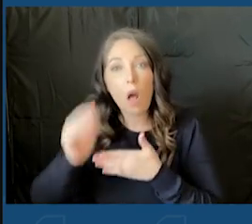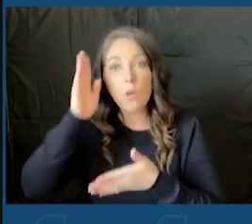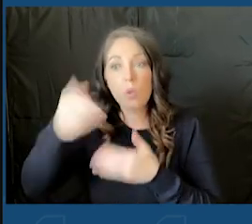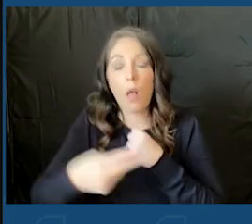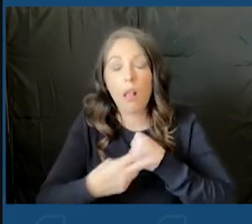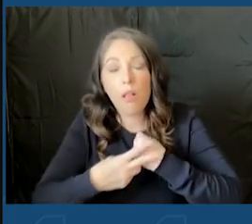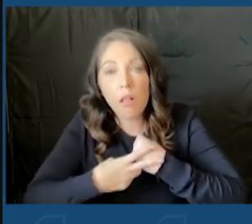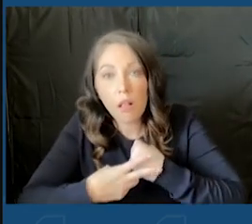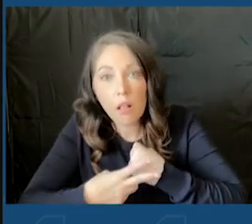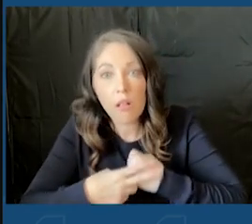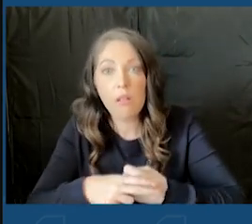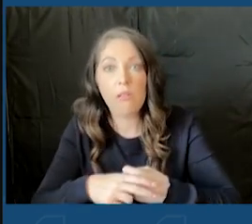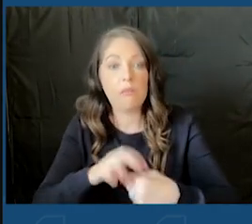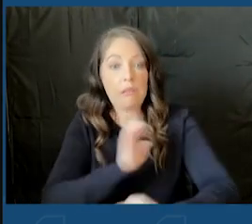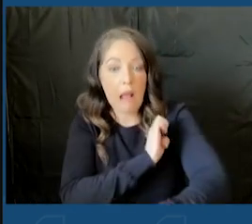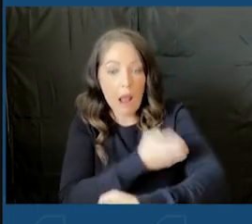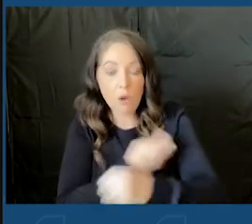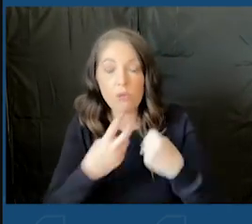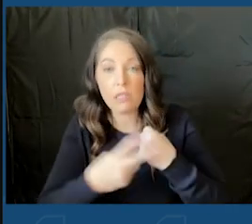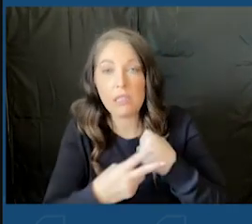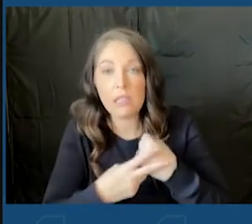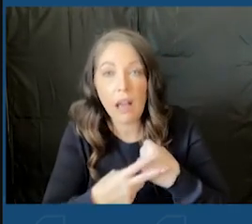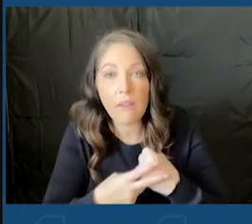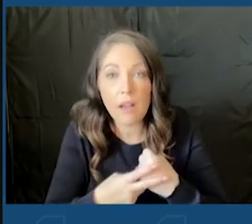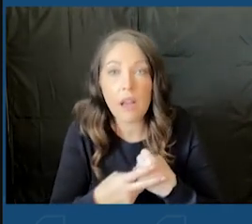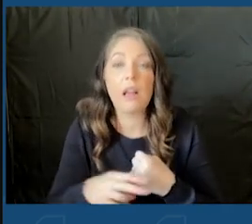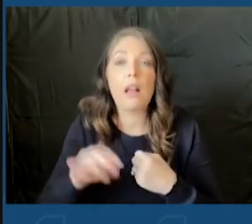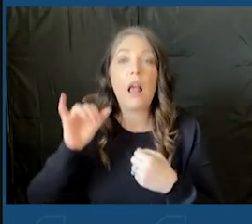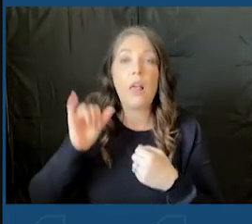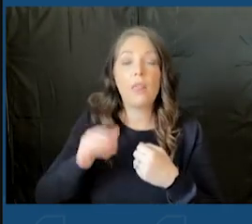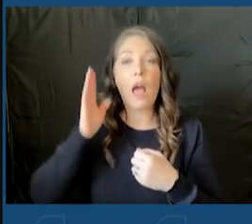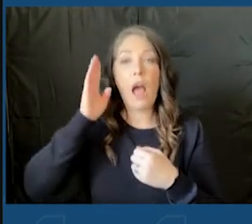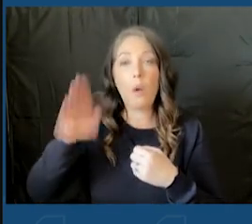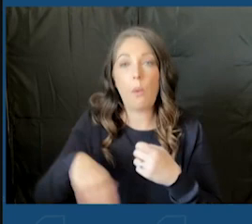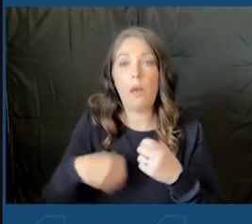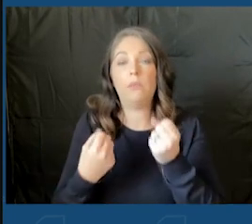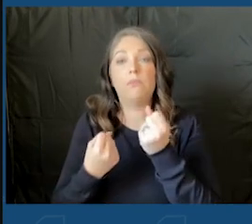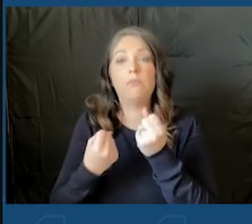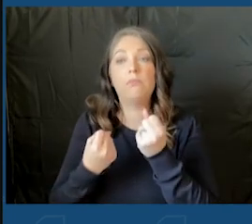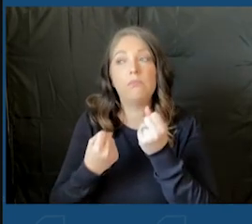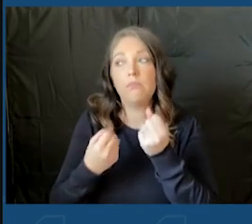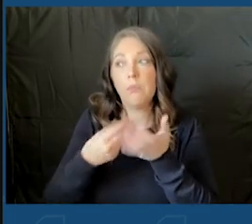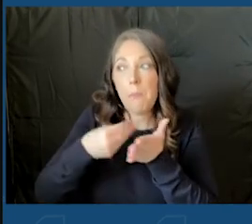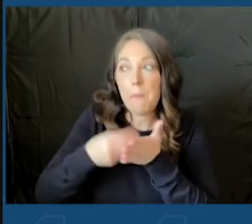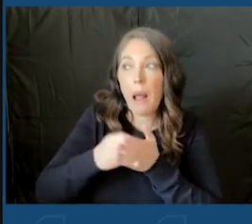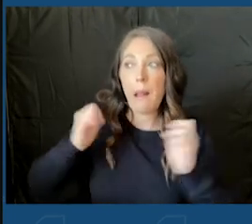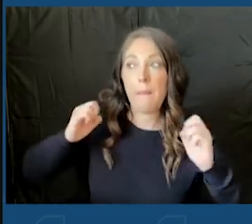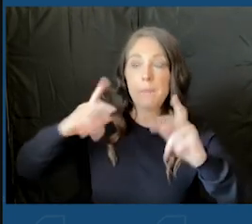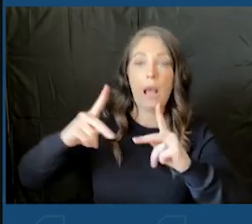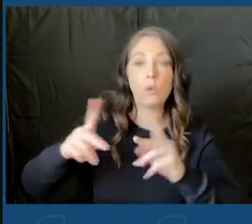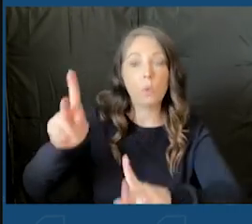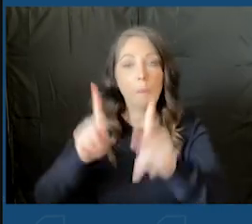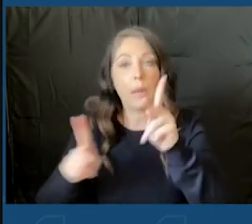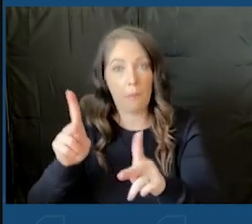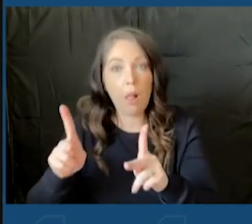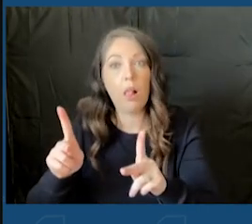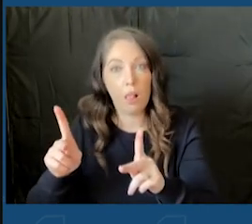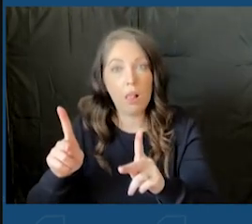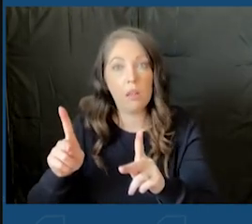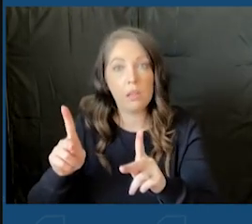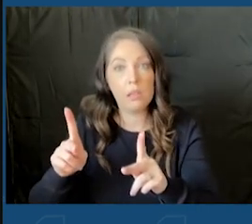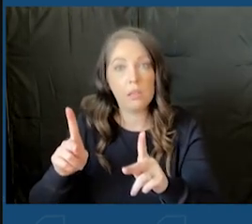and that savings ends up back in the pocketbook of consumers. Reducing